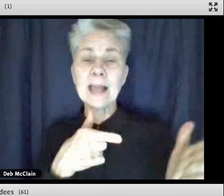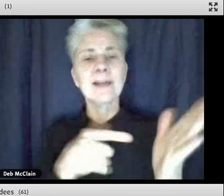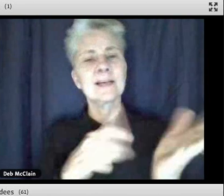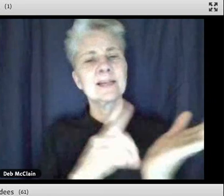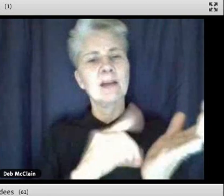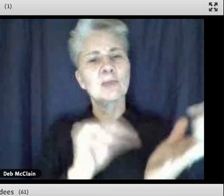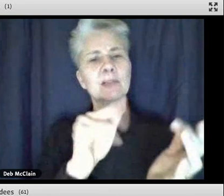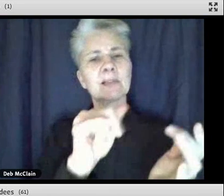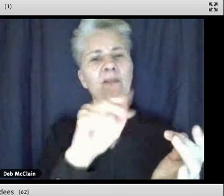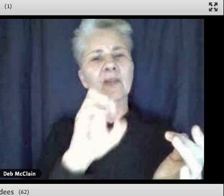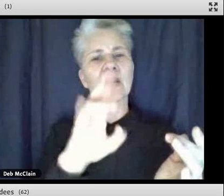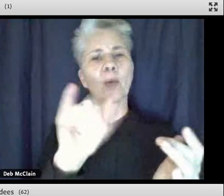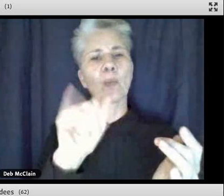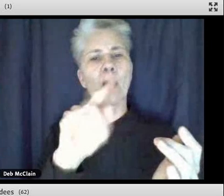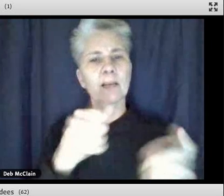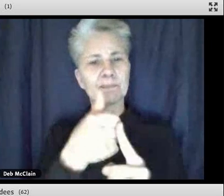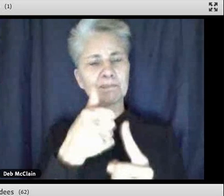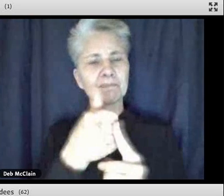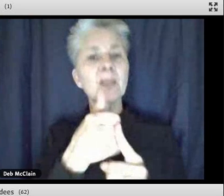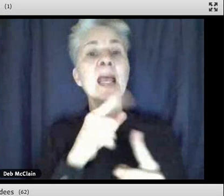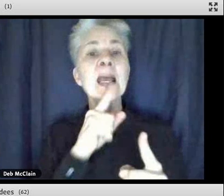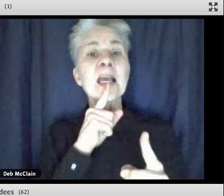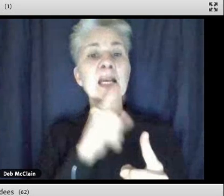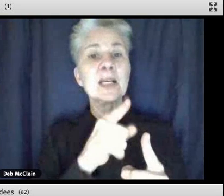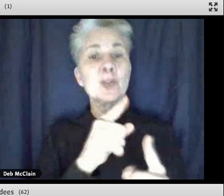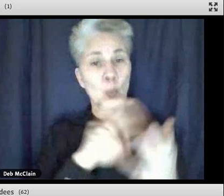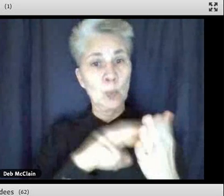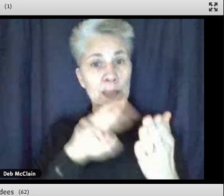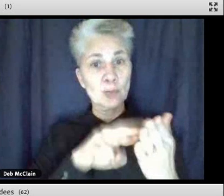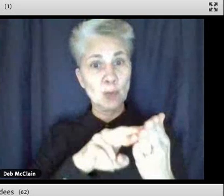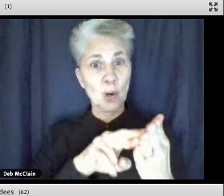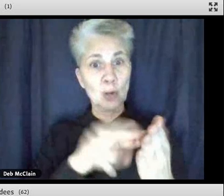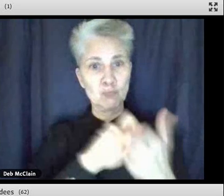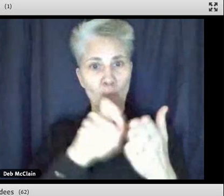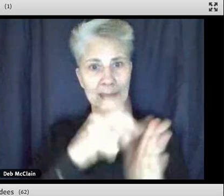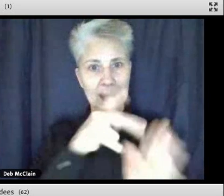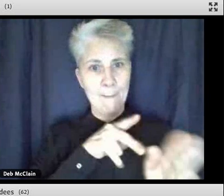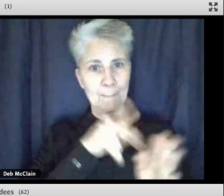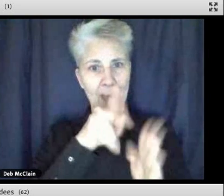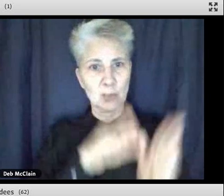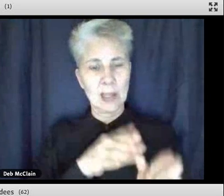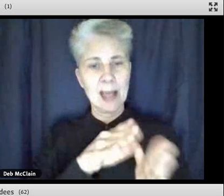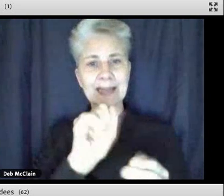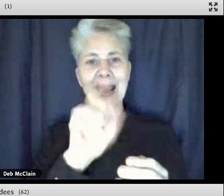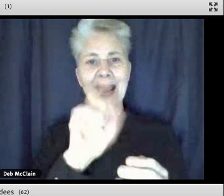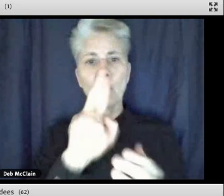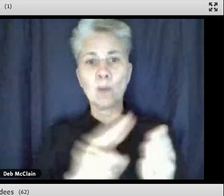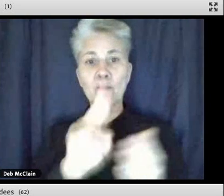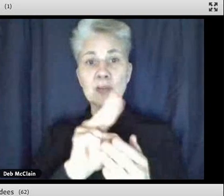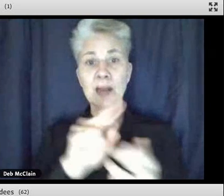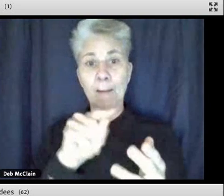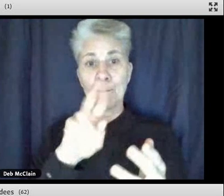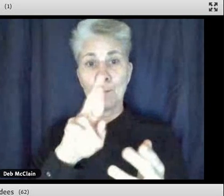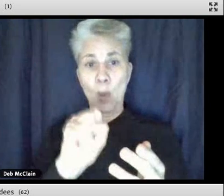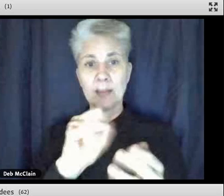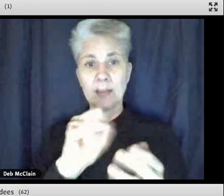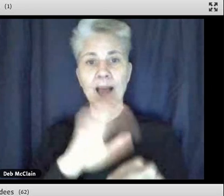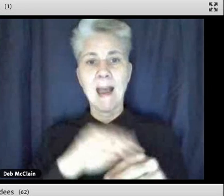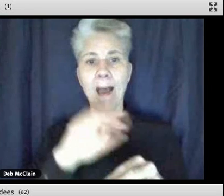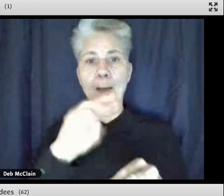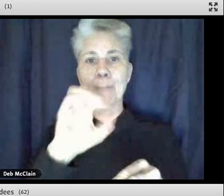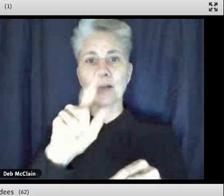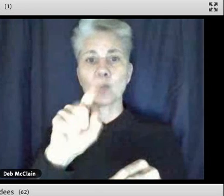Dr. Stephanie Rollins. Dr. Rollins is a research and writing specialist at the Air University Press at Maxwell